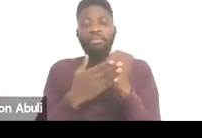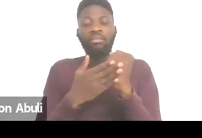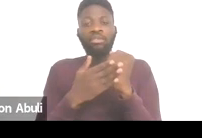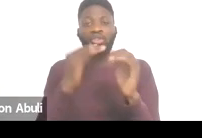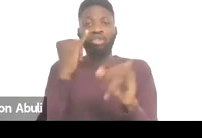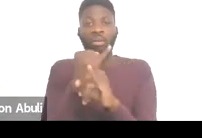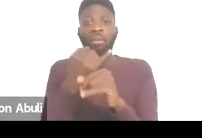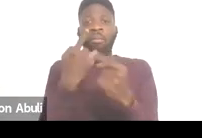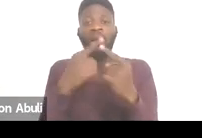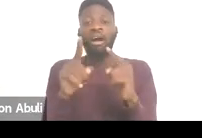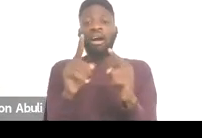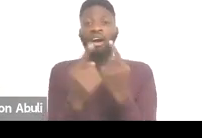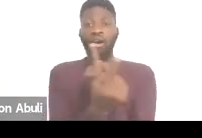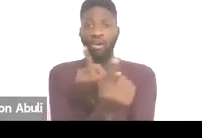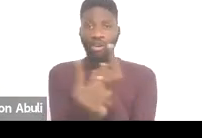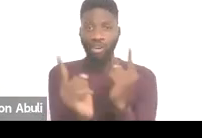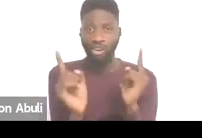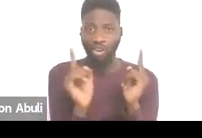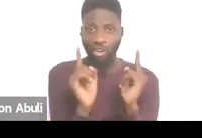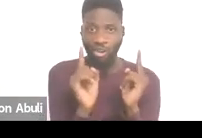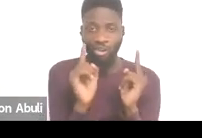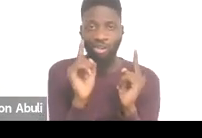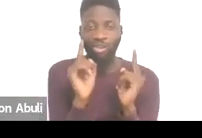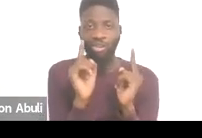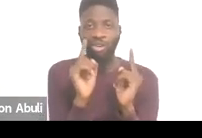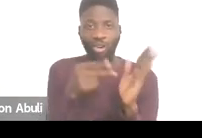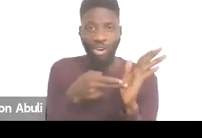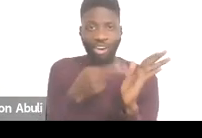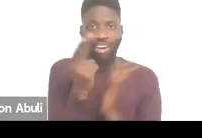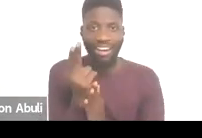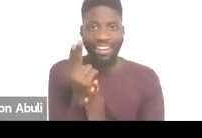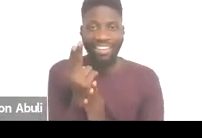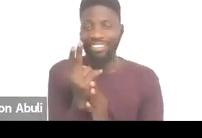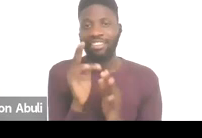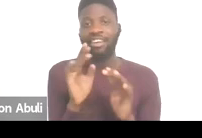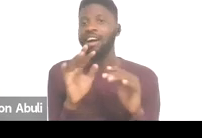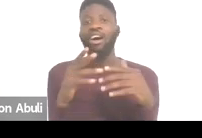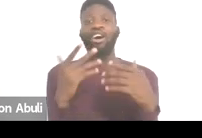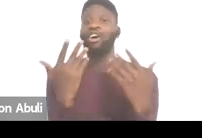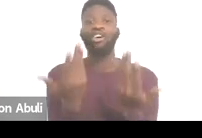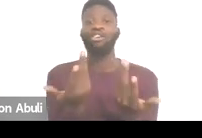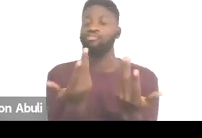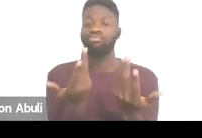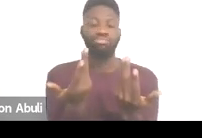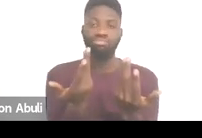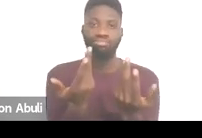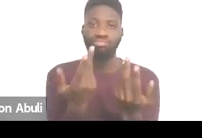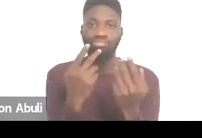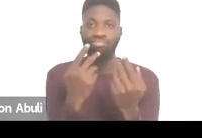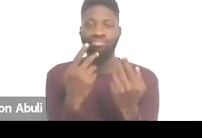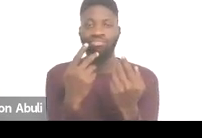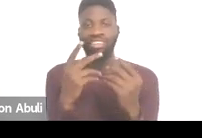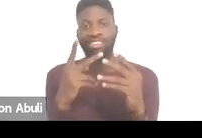of them genuine, or they are bots, or they are lie?